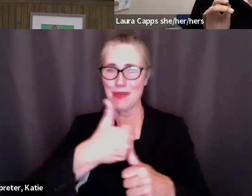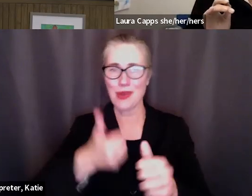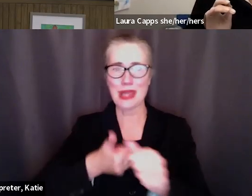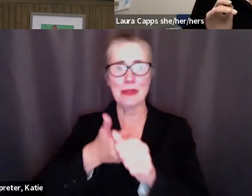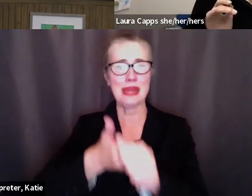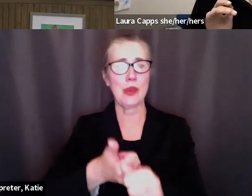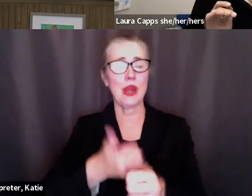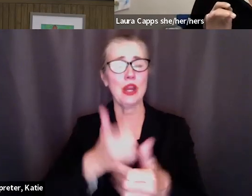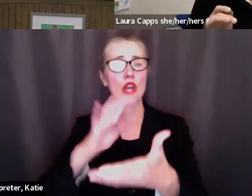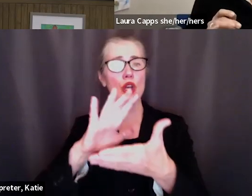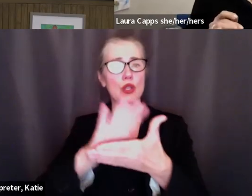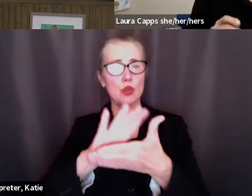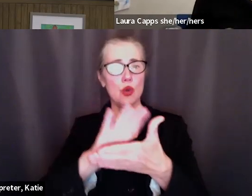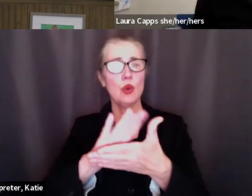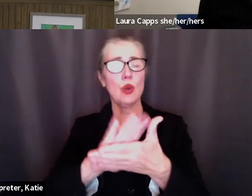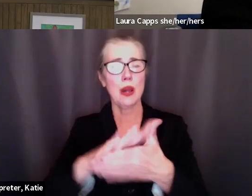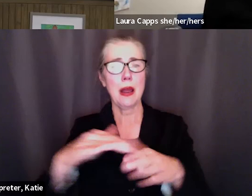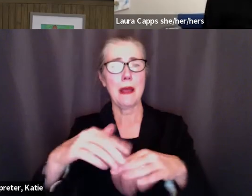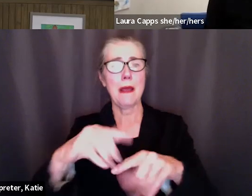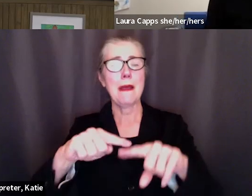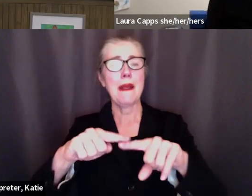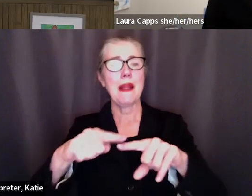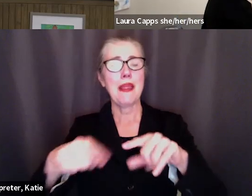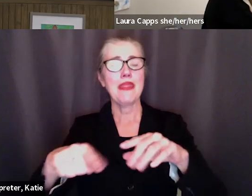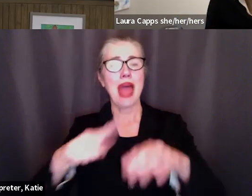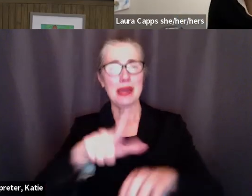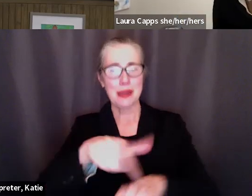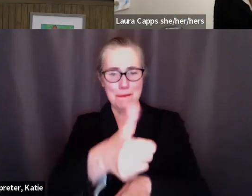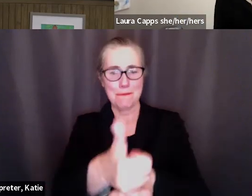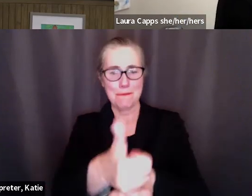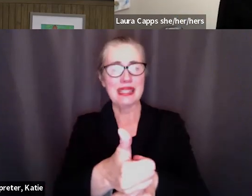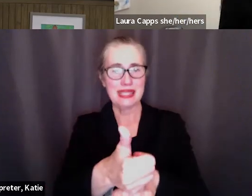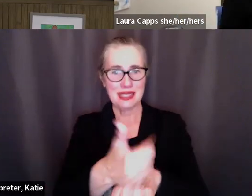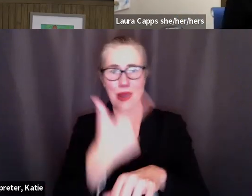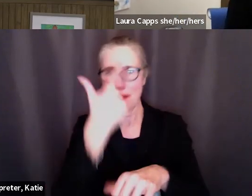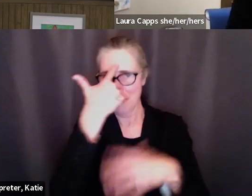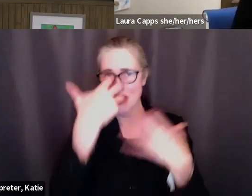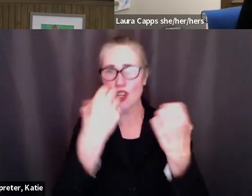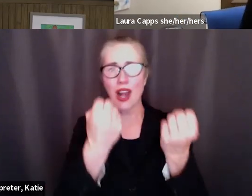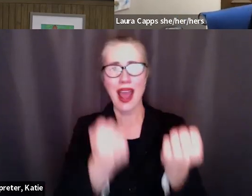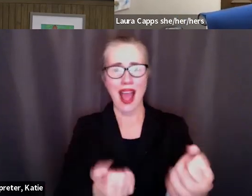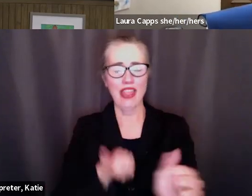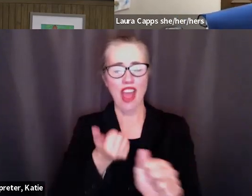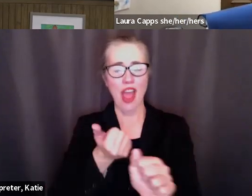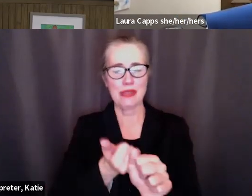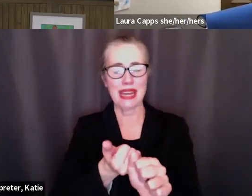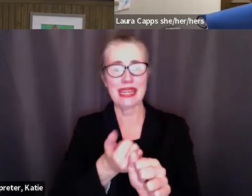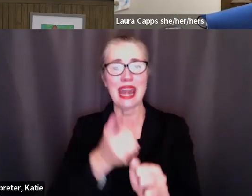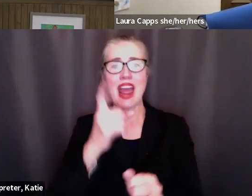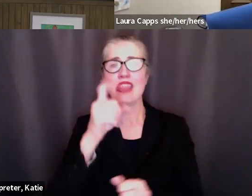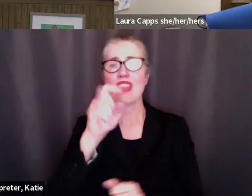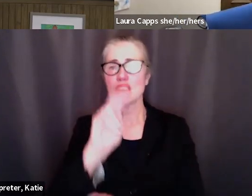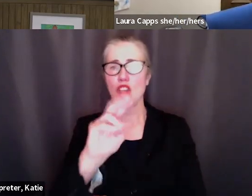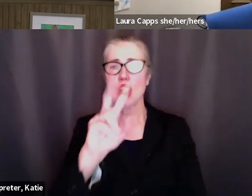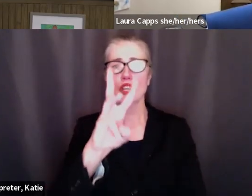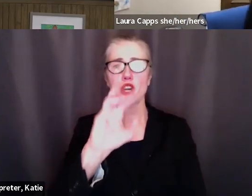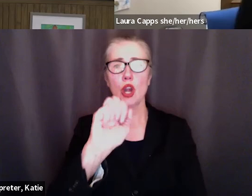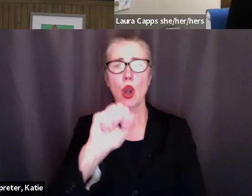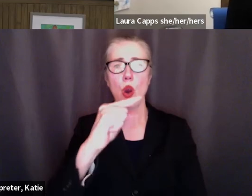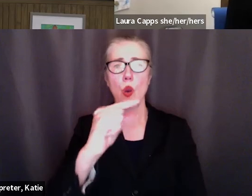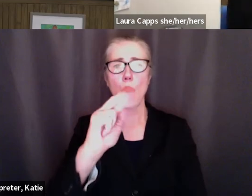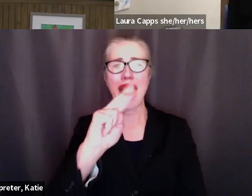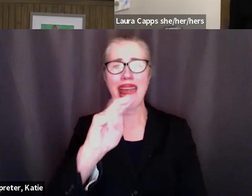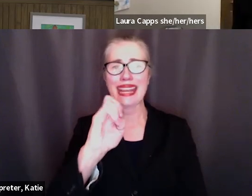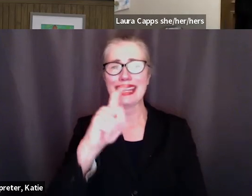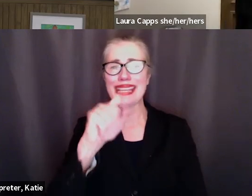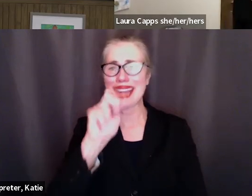school-based mental health services update that dr raginig has prepared with your permission i'd like to pull that item if you approve that i'd like to